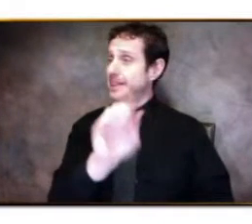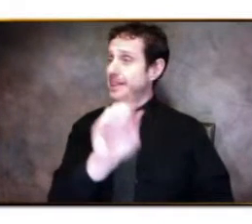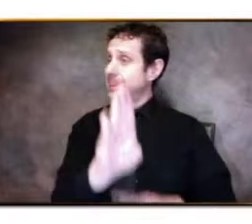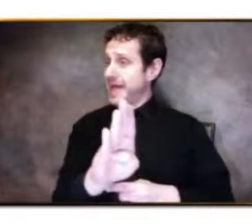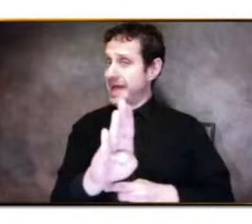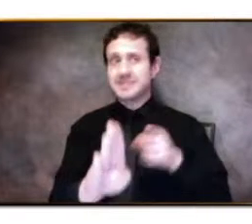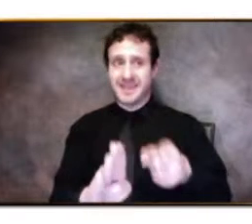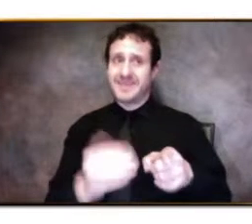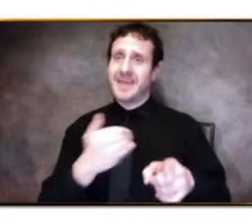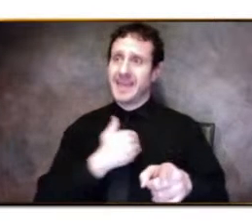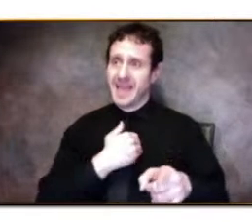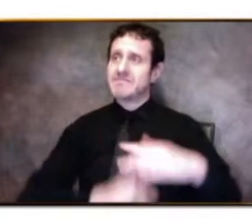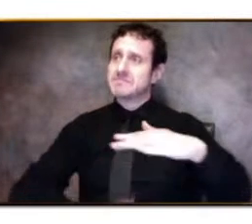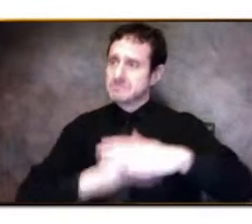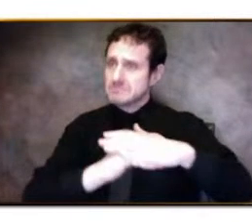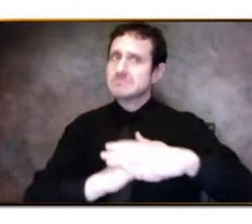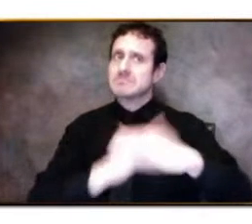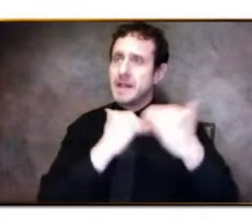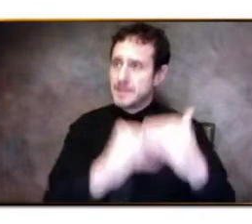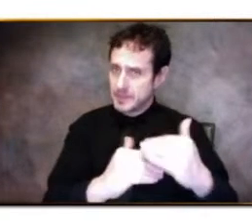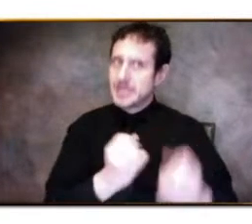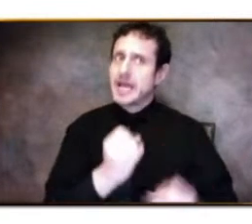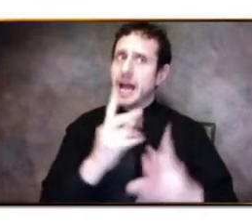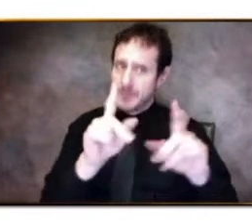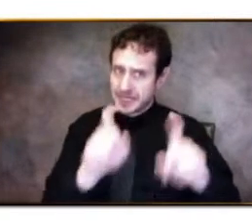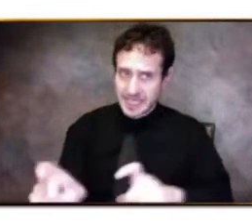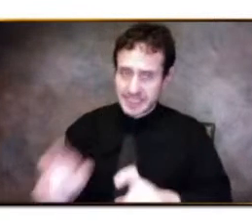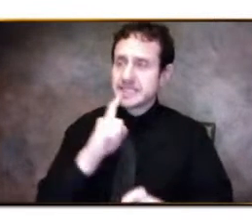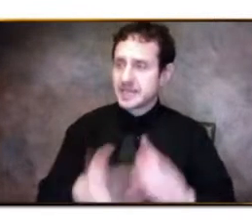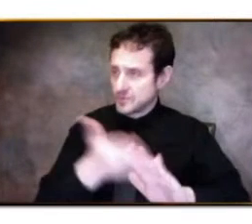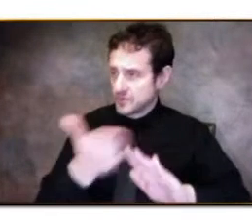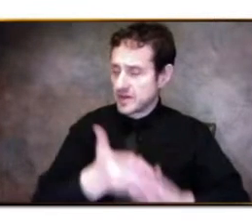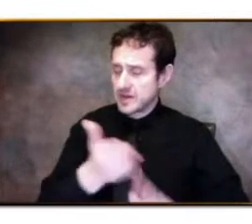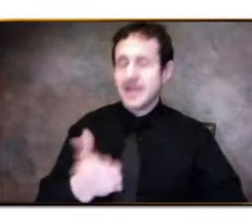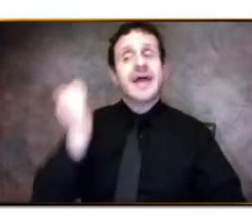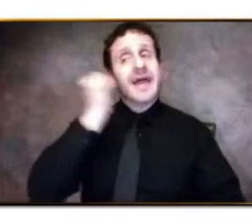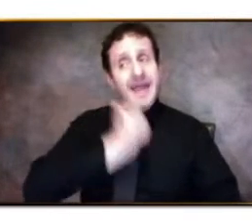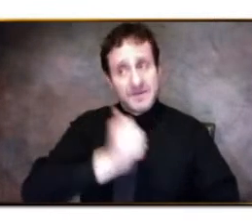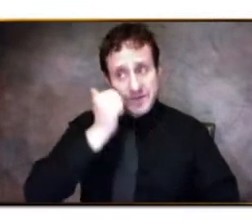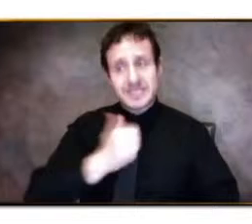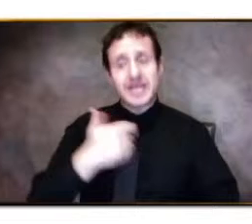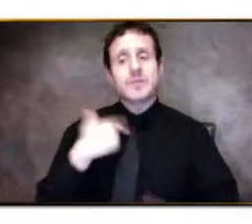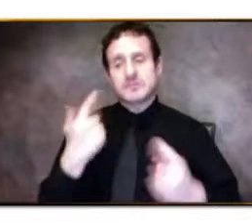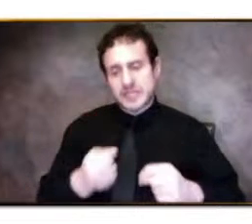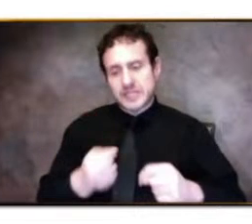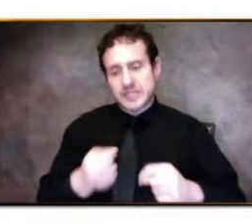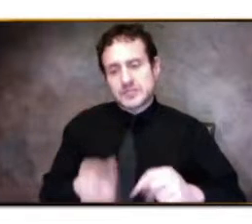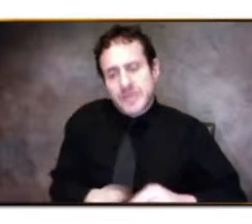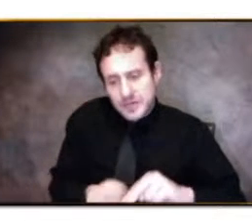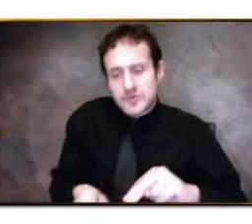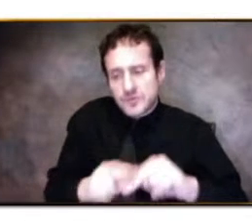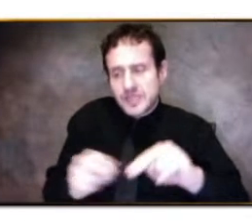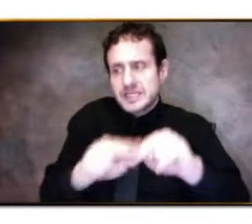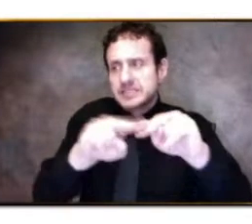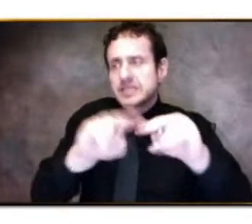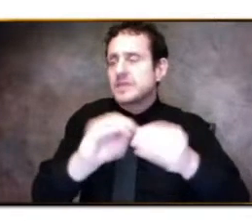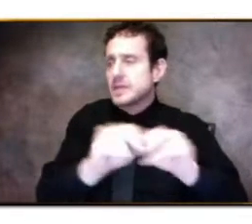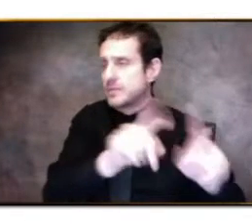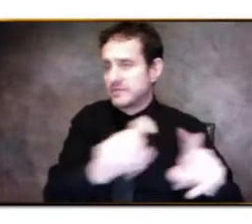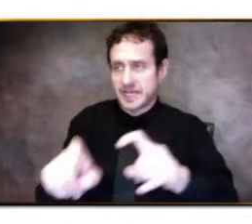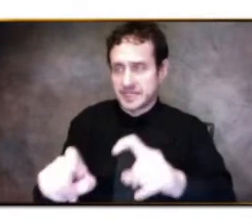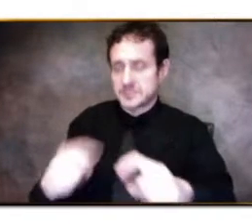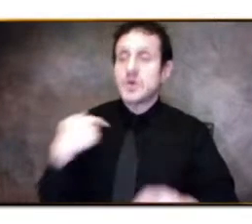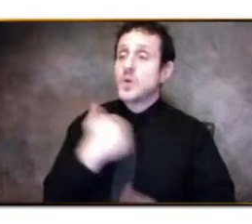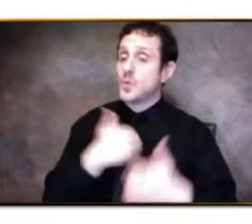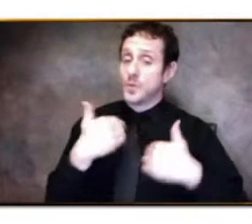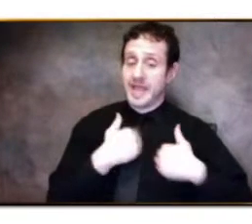so every day you've seen that we've been trying to move the numbers of tests available to people up and up and up. We've got these antigen tests that are